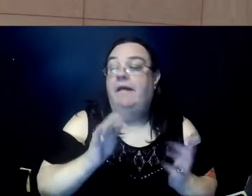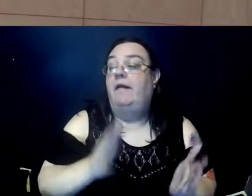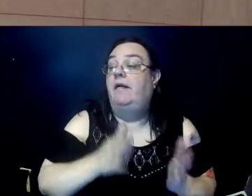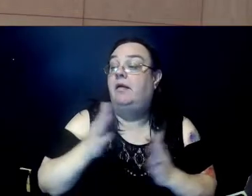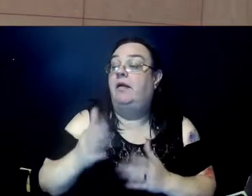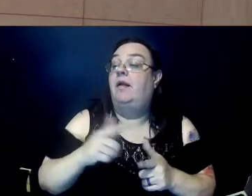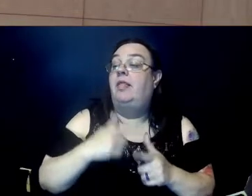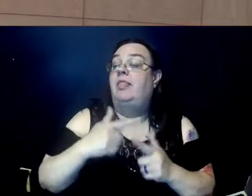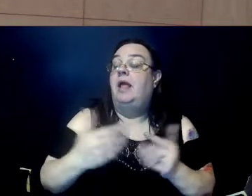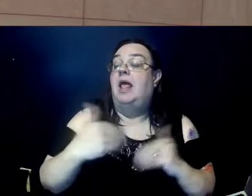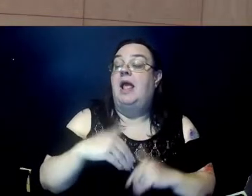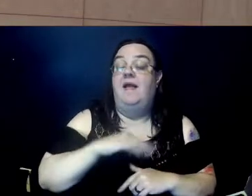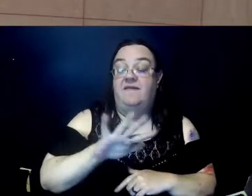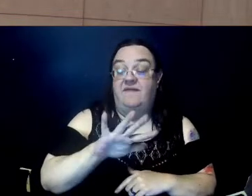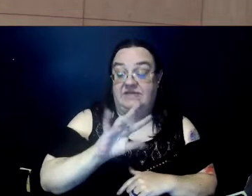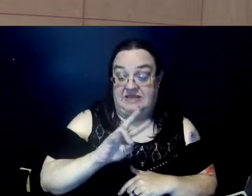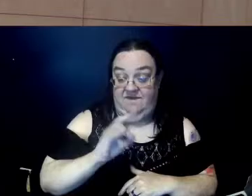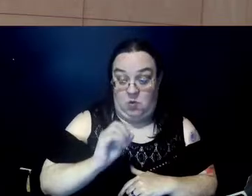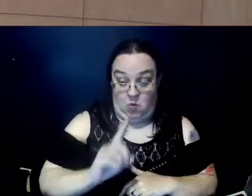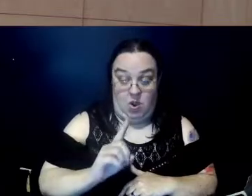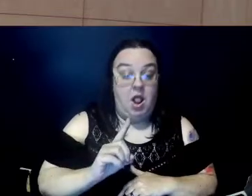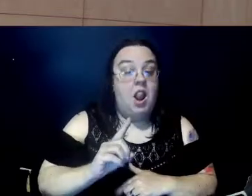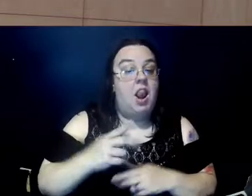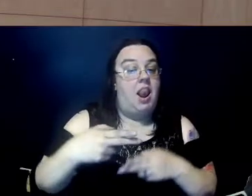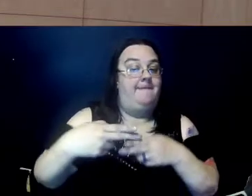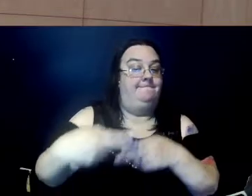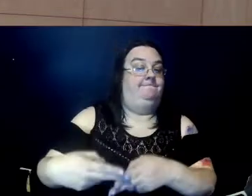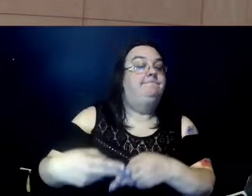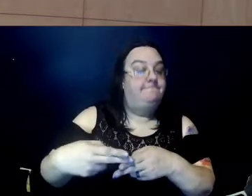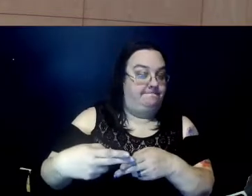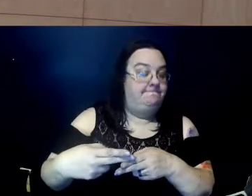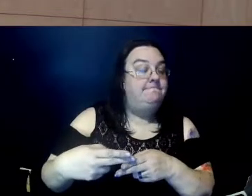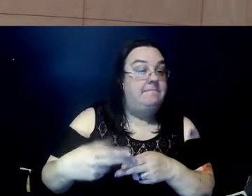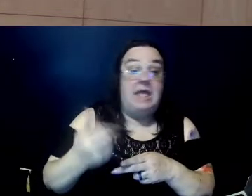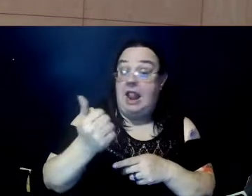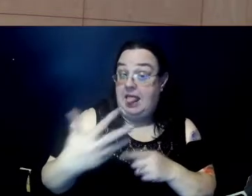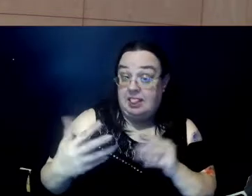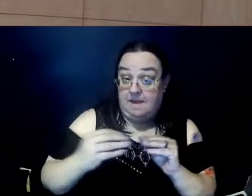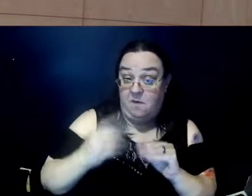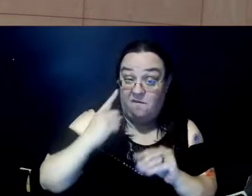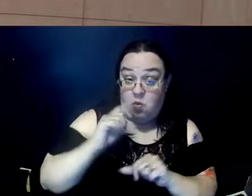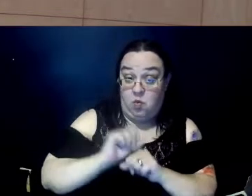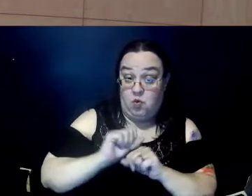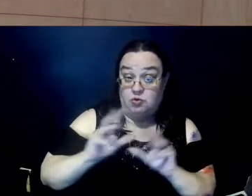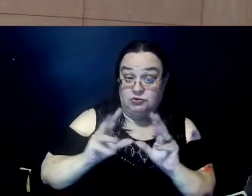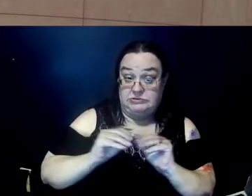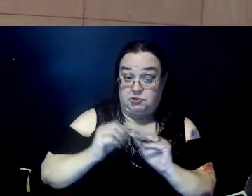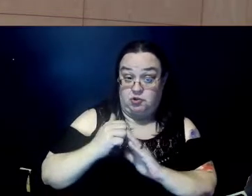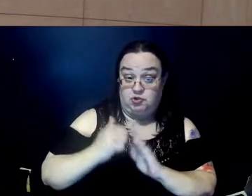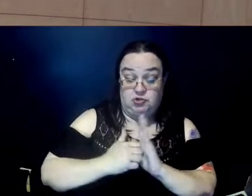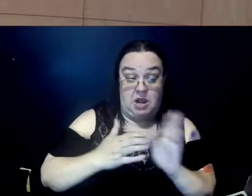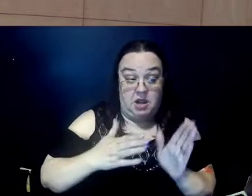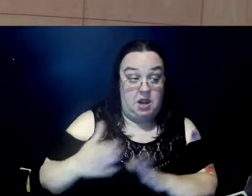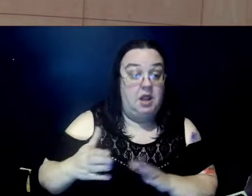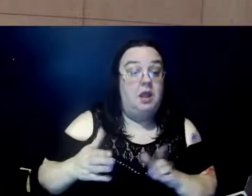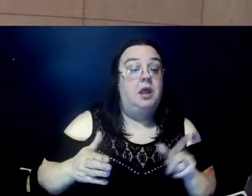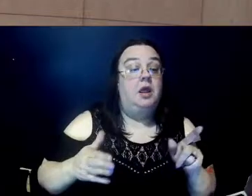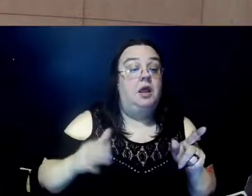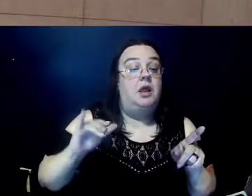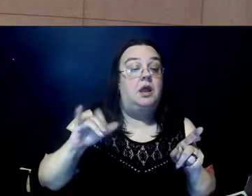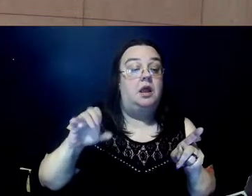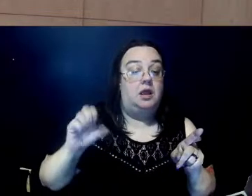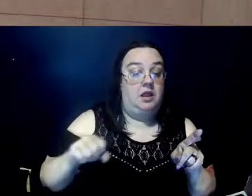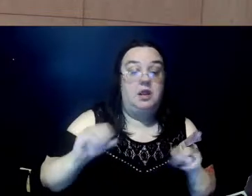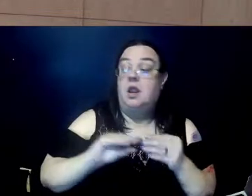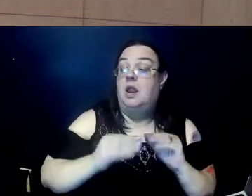And then I have 5701 naming. Is there anything else for the work session agenda? Yes, there is.